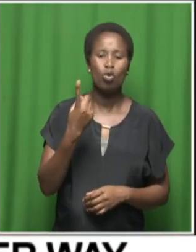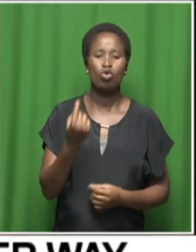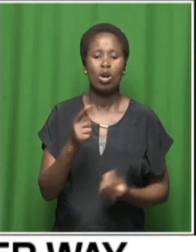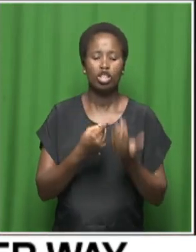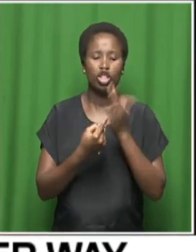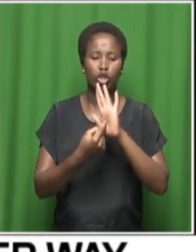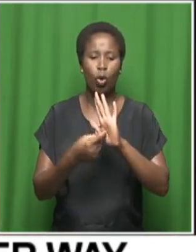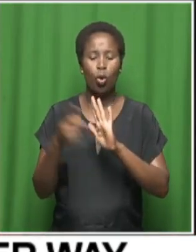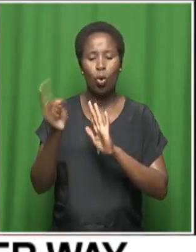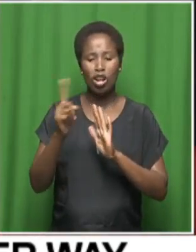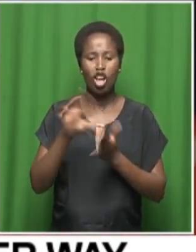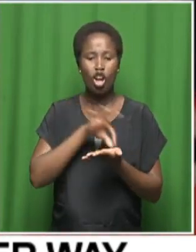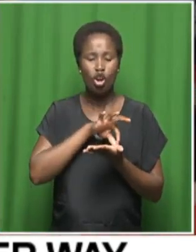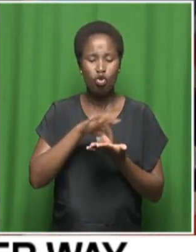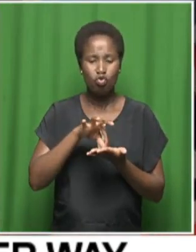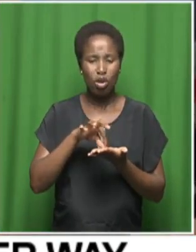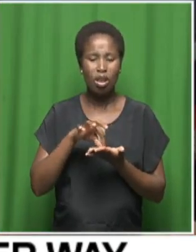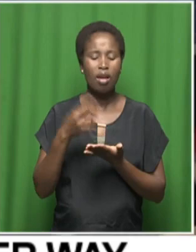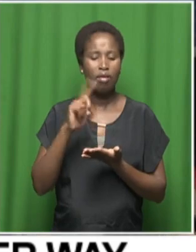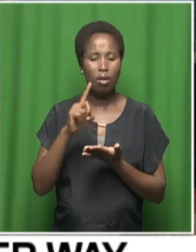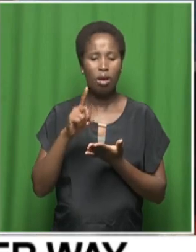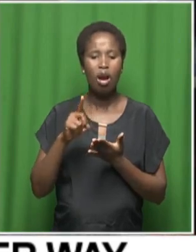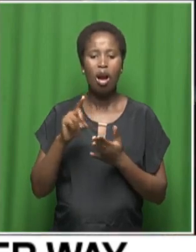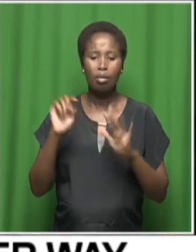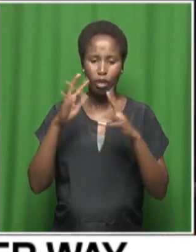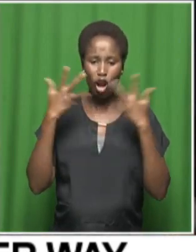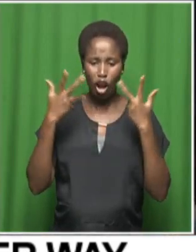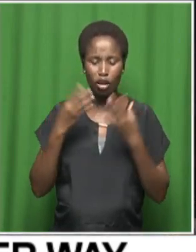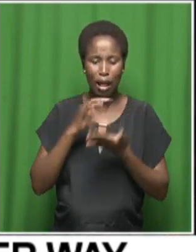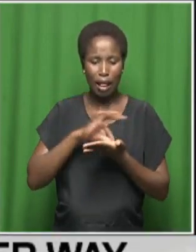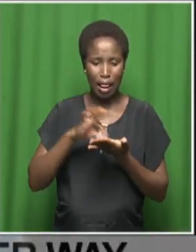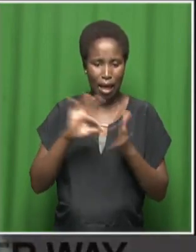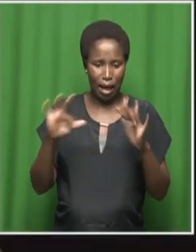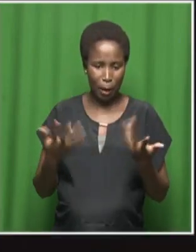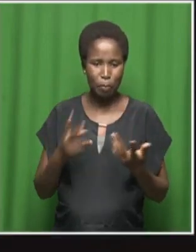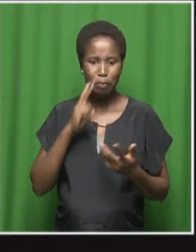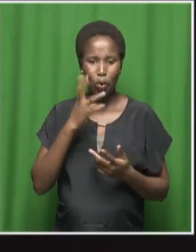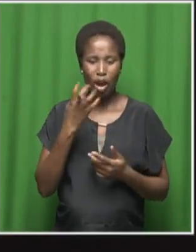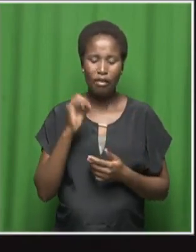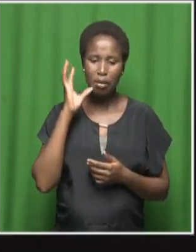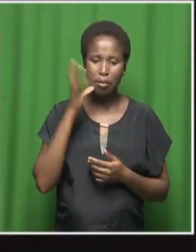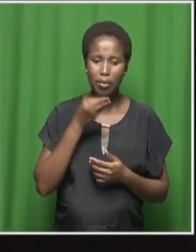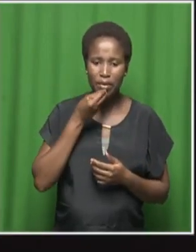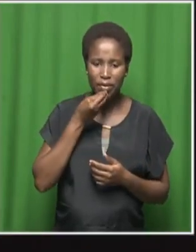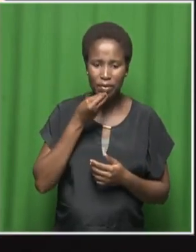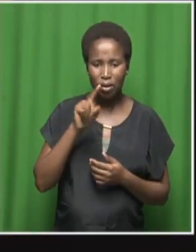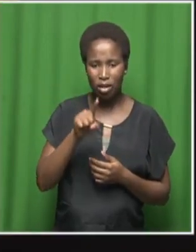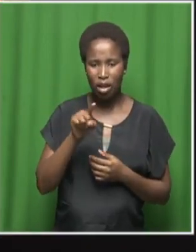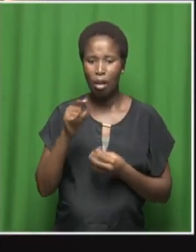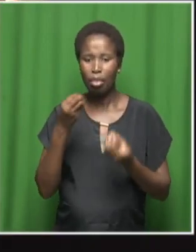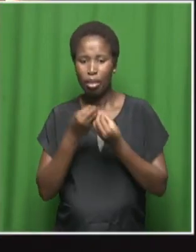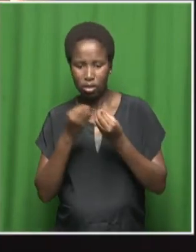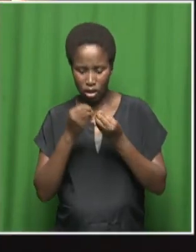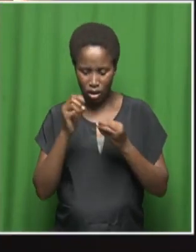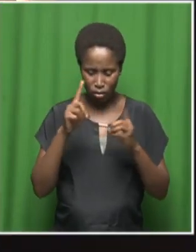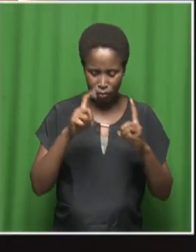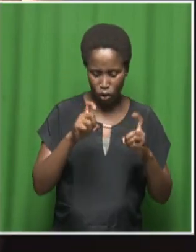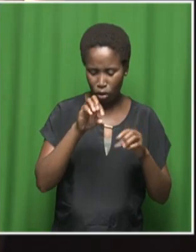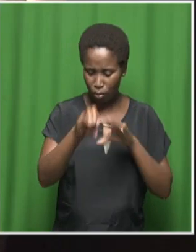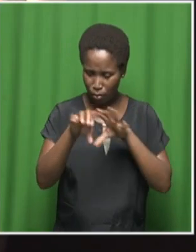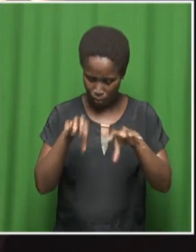green hydrogen roadmap. So as you can see here, I've got a beautiful artifact and pictures to demonstrate how we